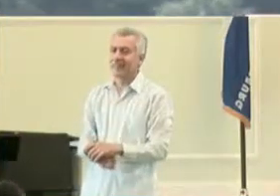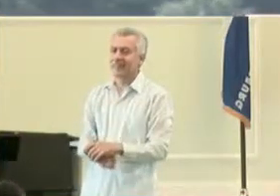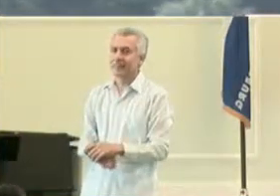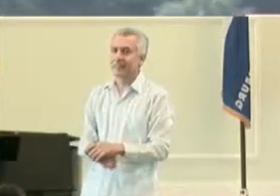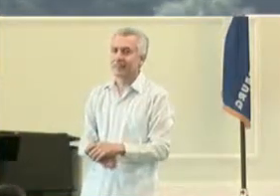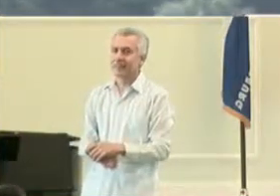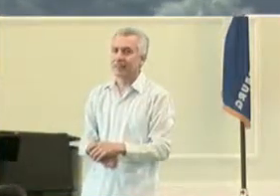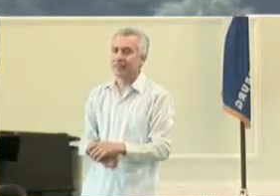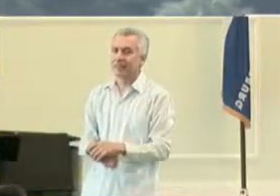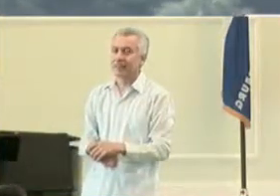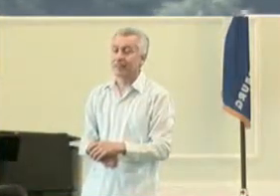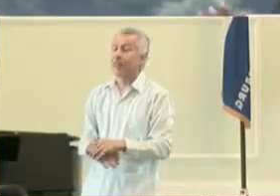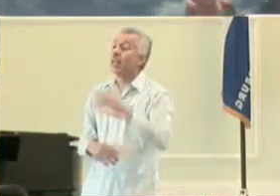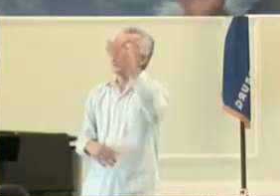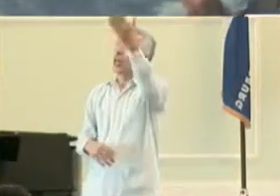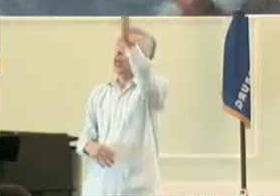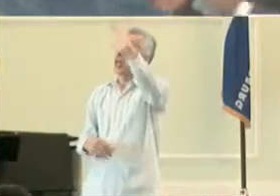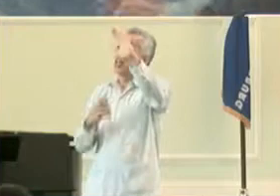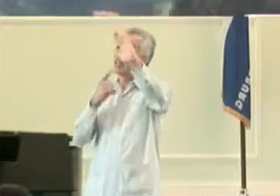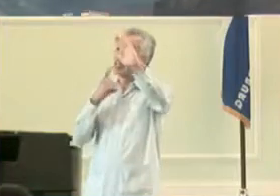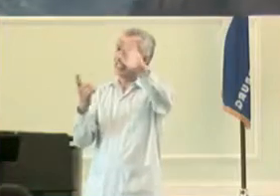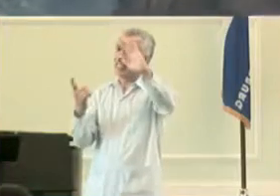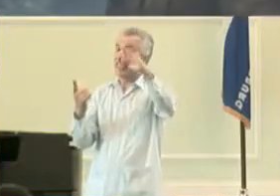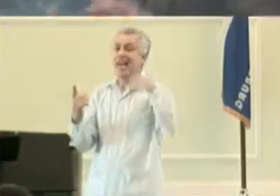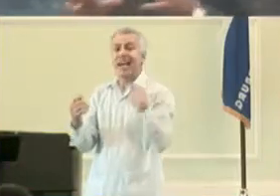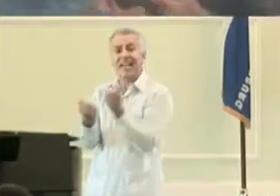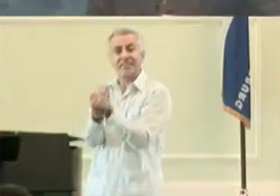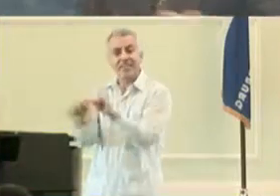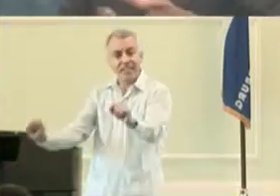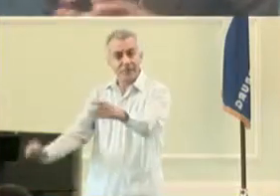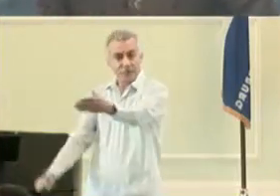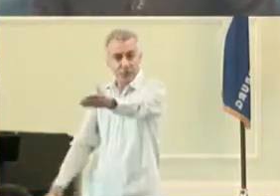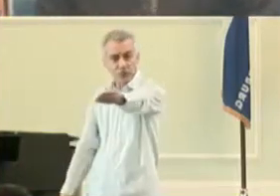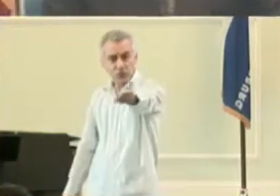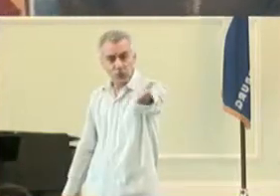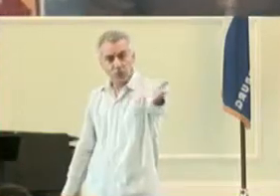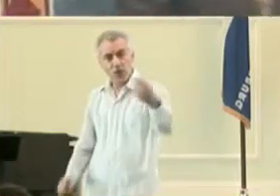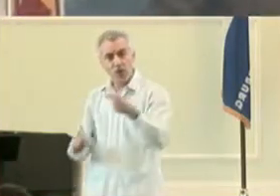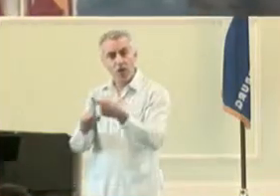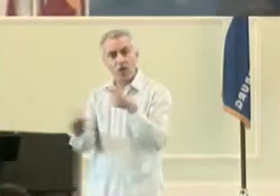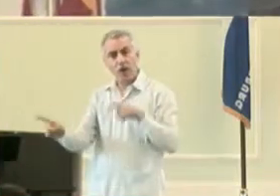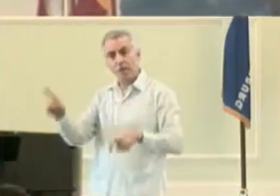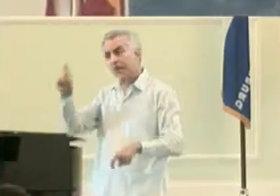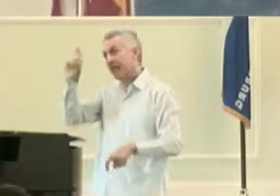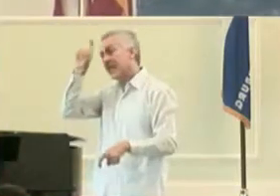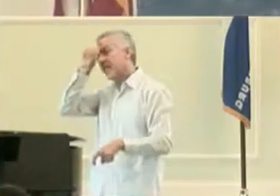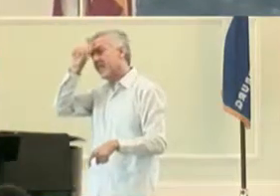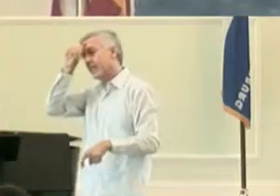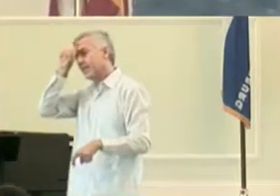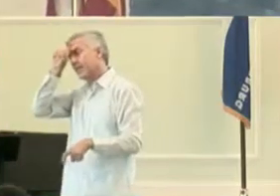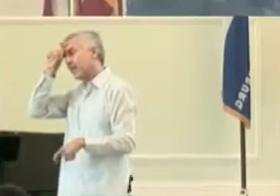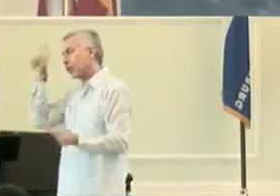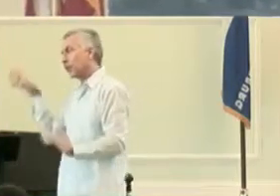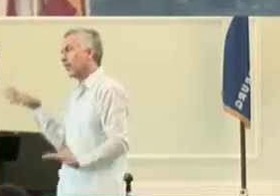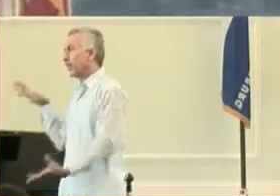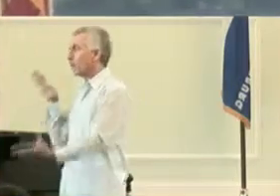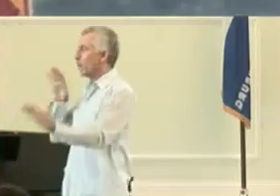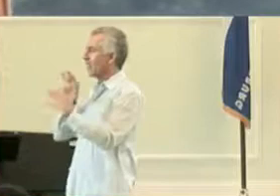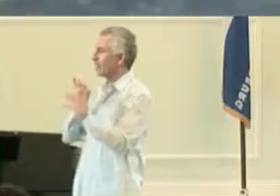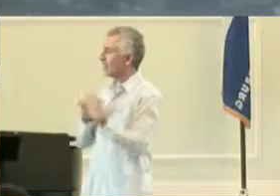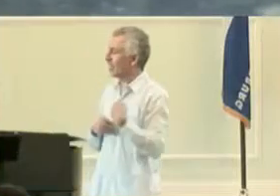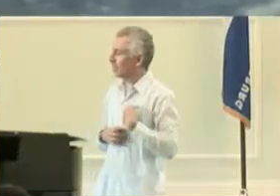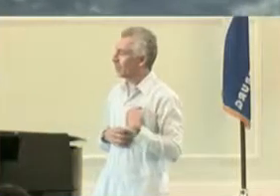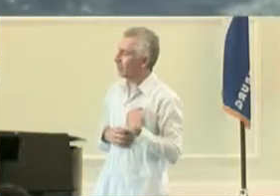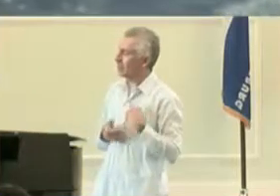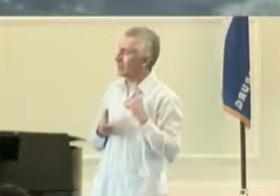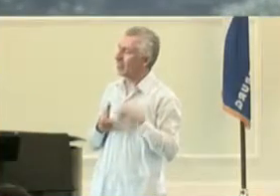to what God is saying. I have saved you. I have brought you out of Egypt to bring you to myself so